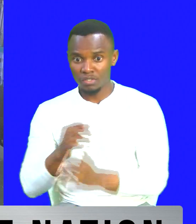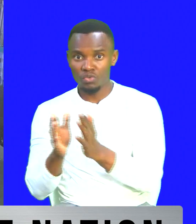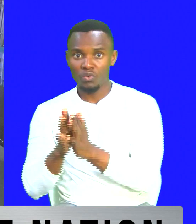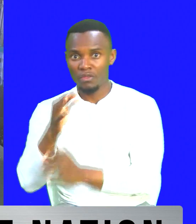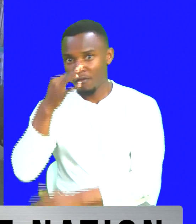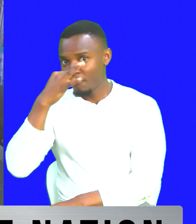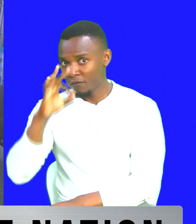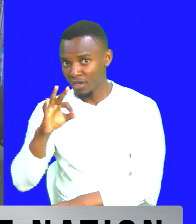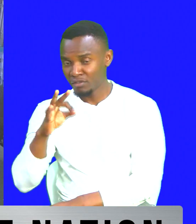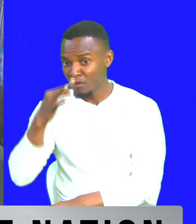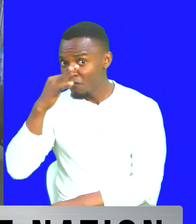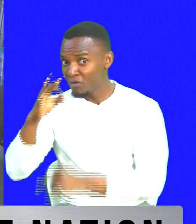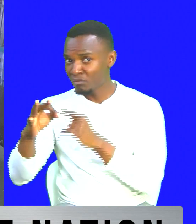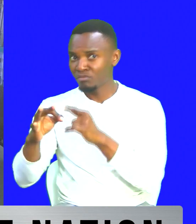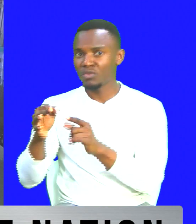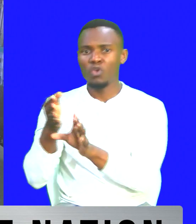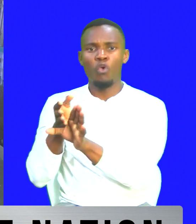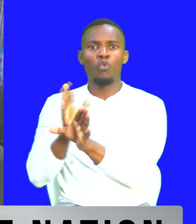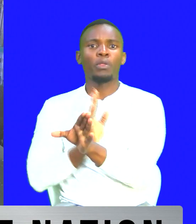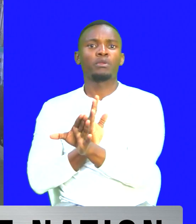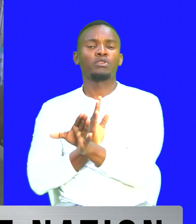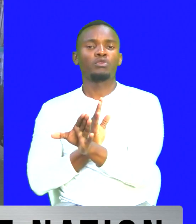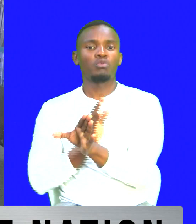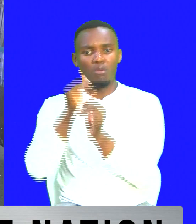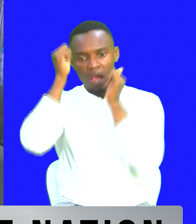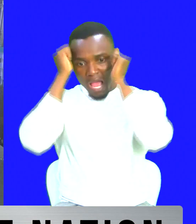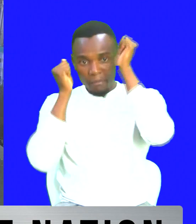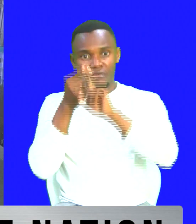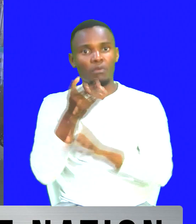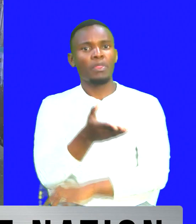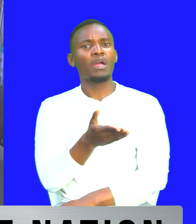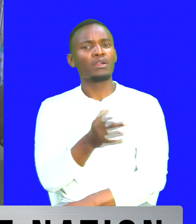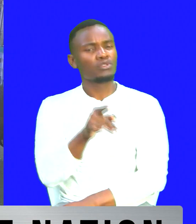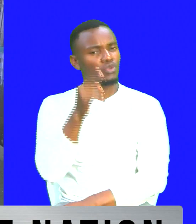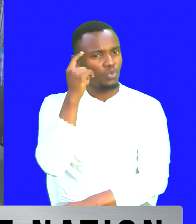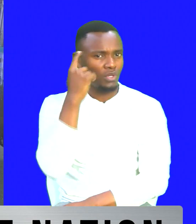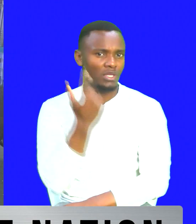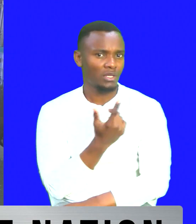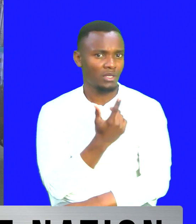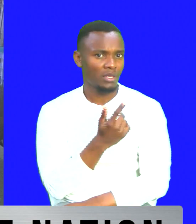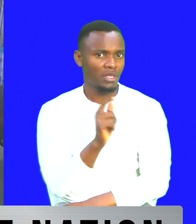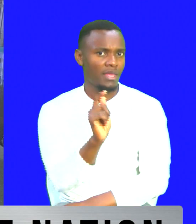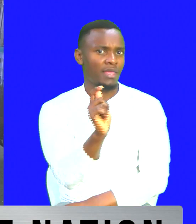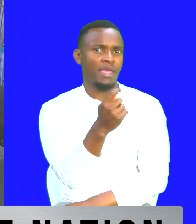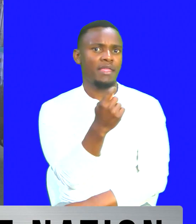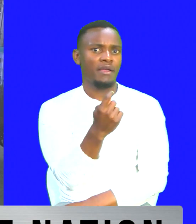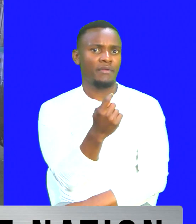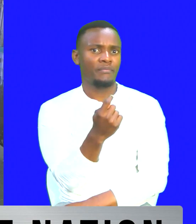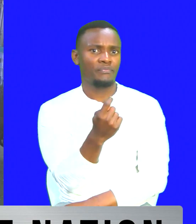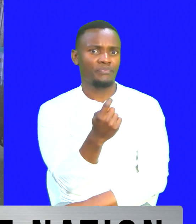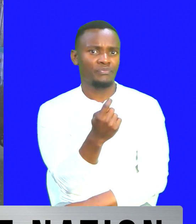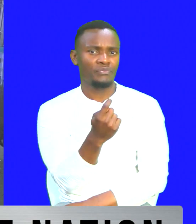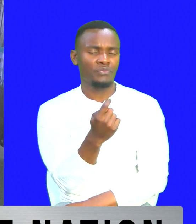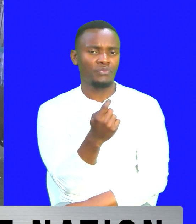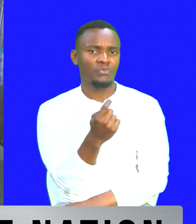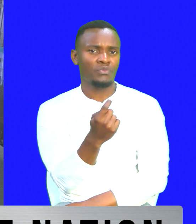France withdrew their troops from there. Is it that Kenya, we have, what is wrong with